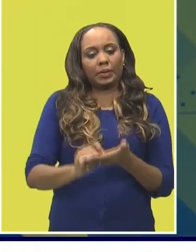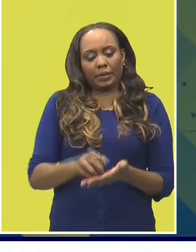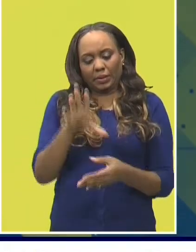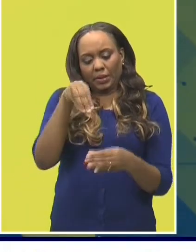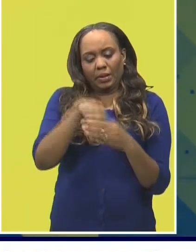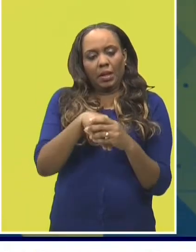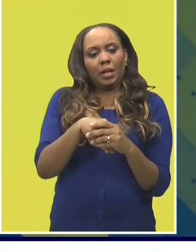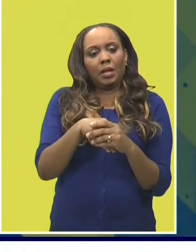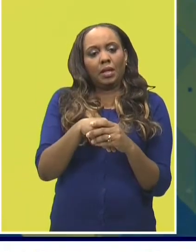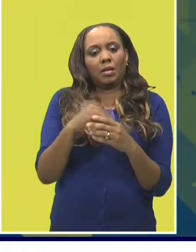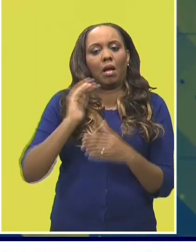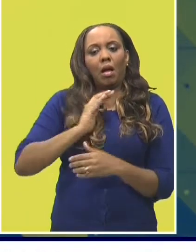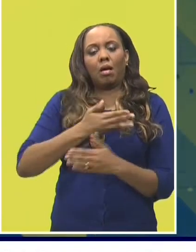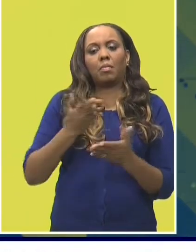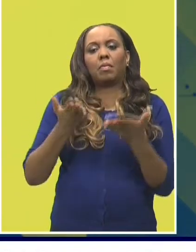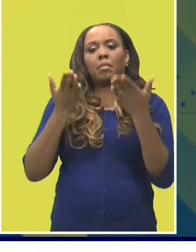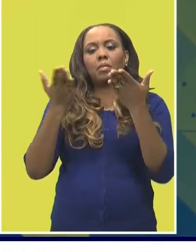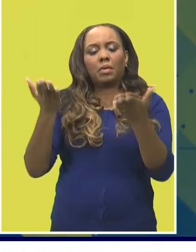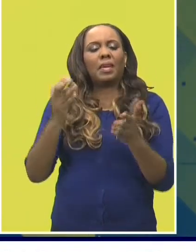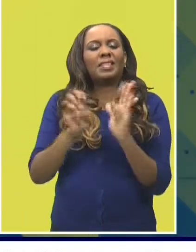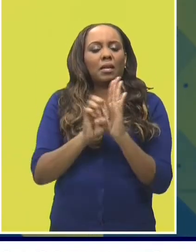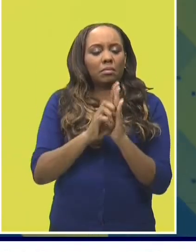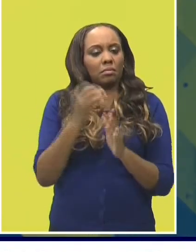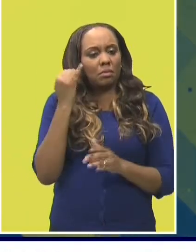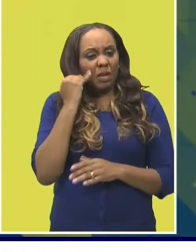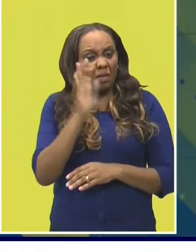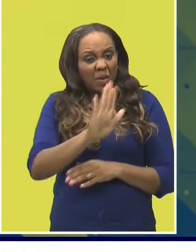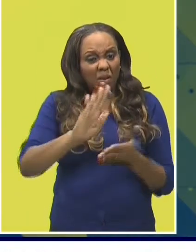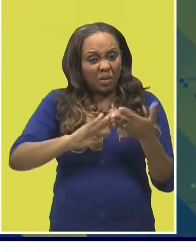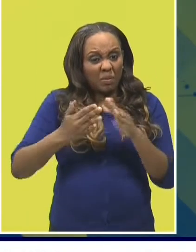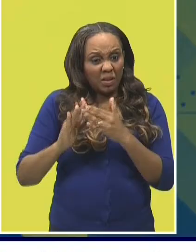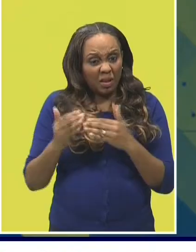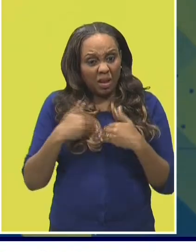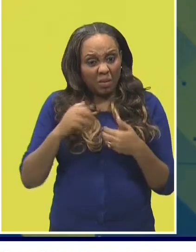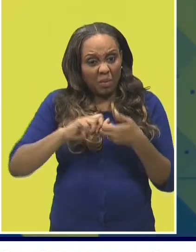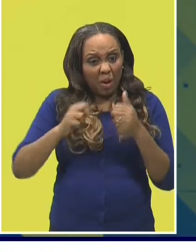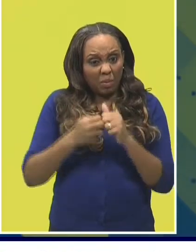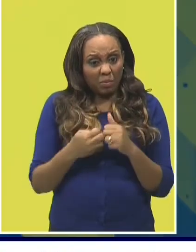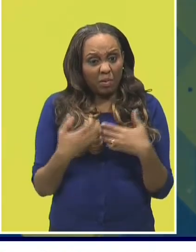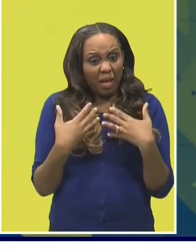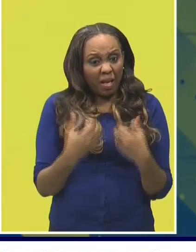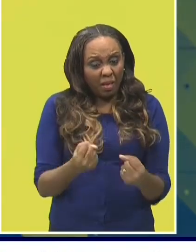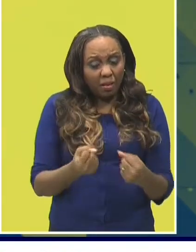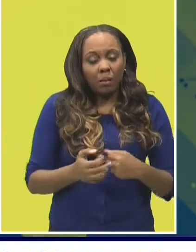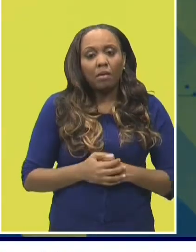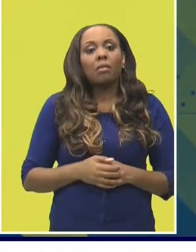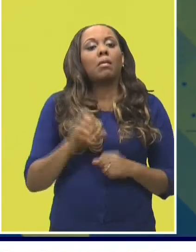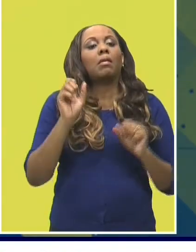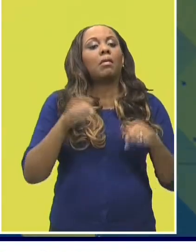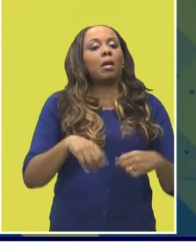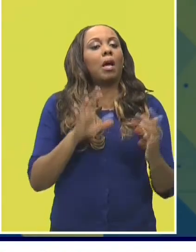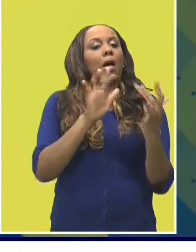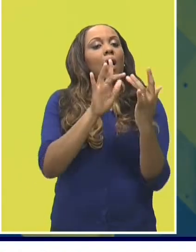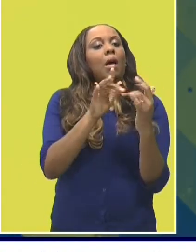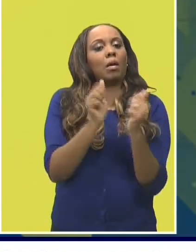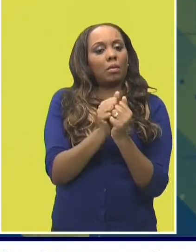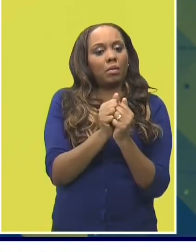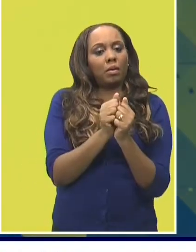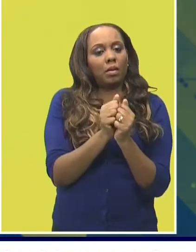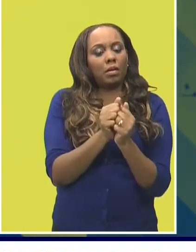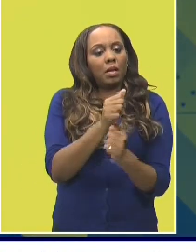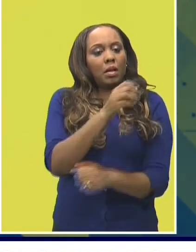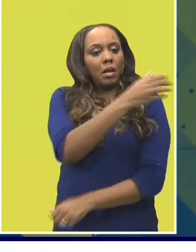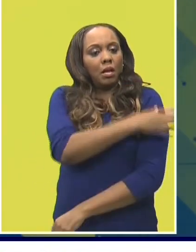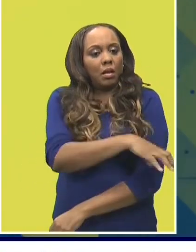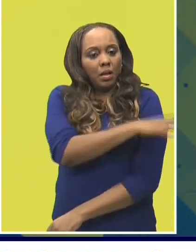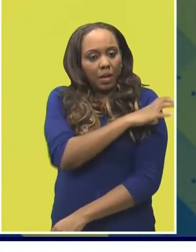that if you have a problem with health care in your community, you could consult with the polyclinic, with the Minister